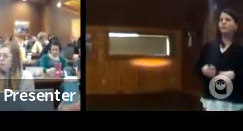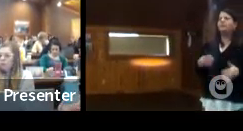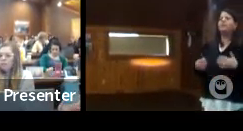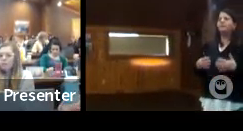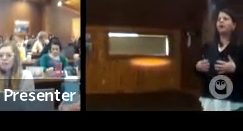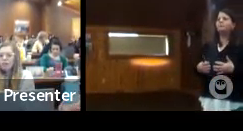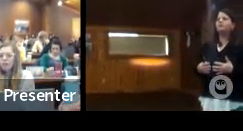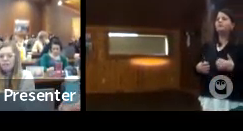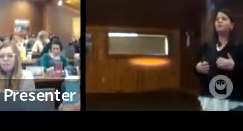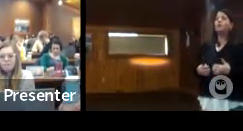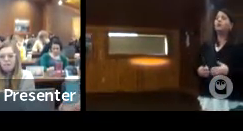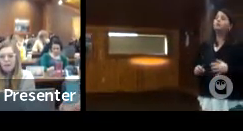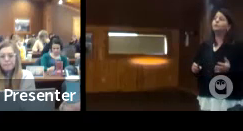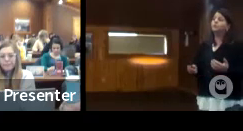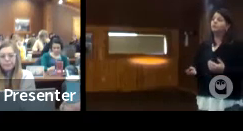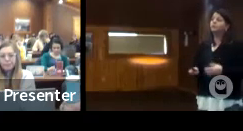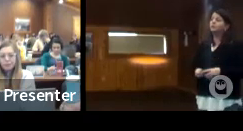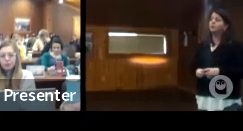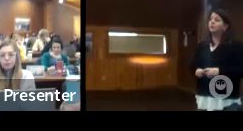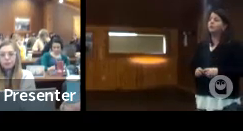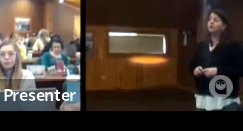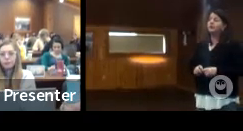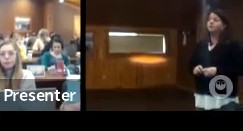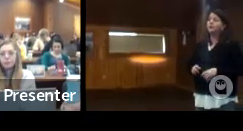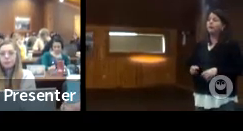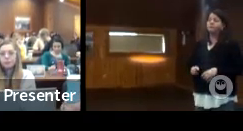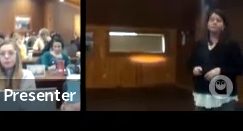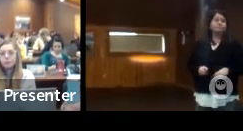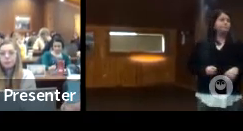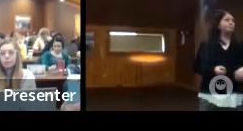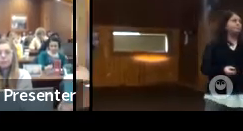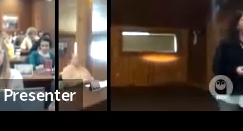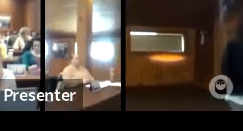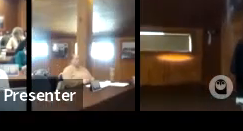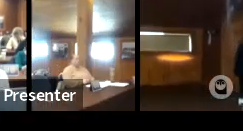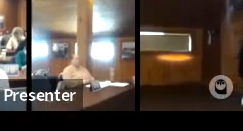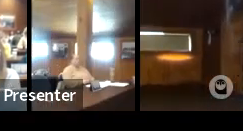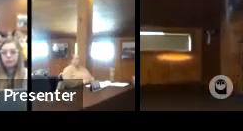probably not the best. We want to have less opposition or confusion for the jury as we can.